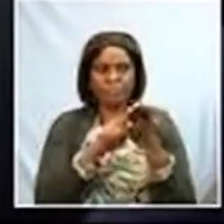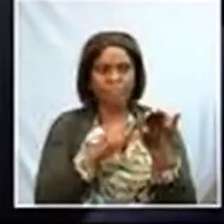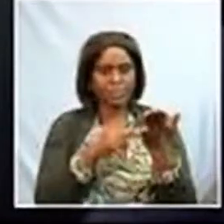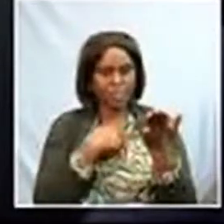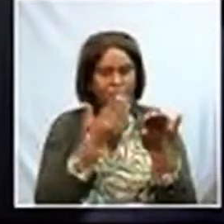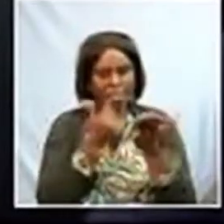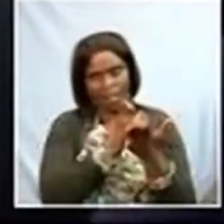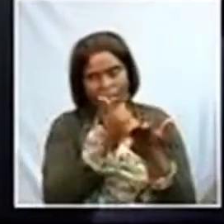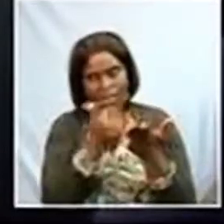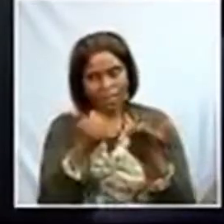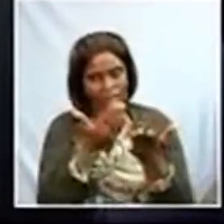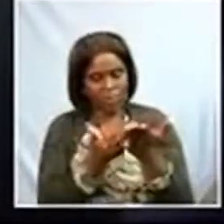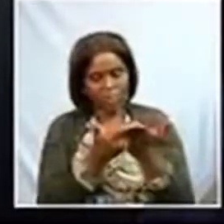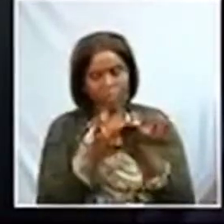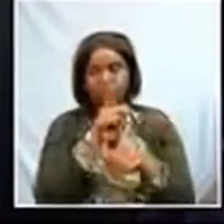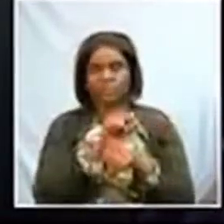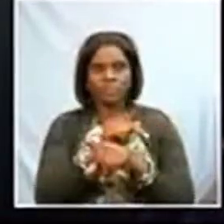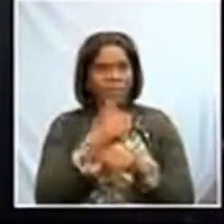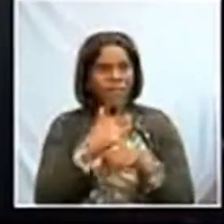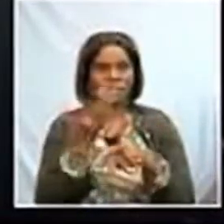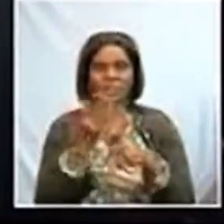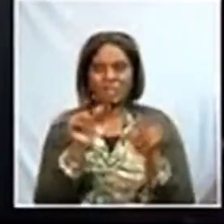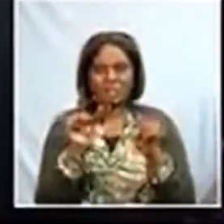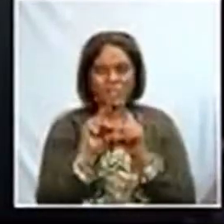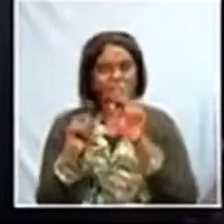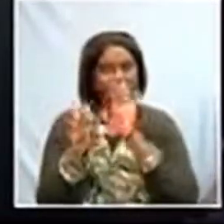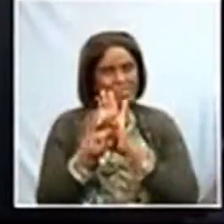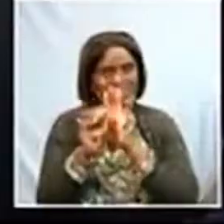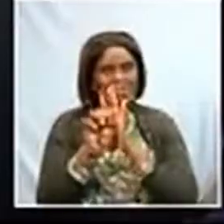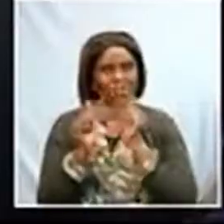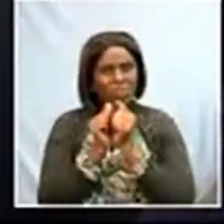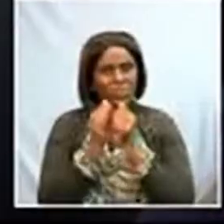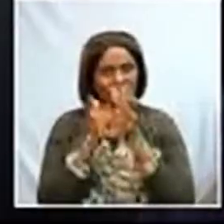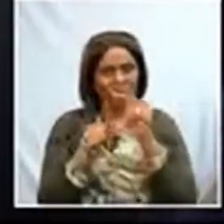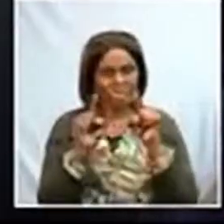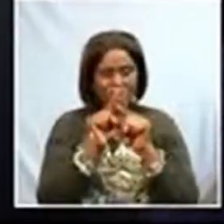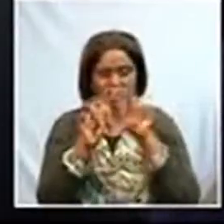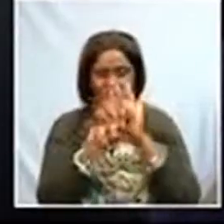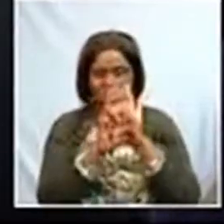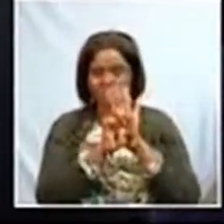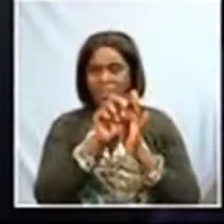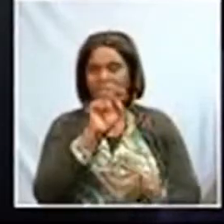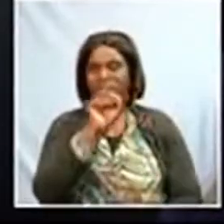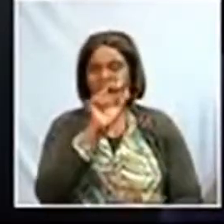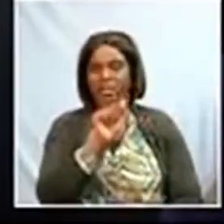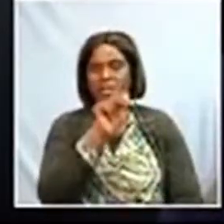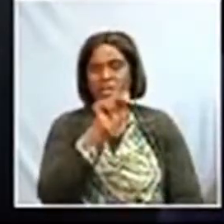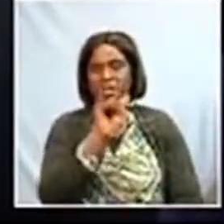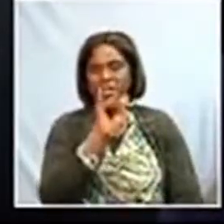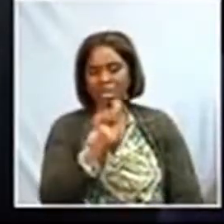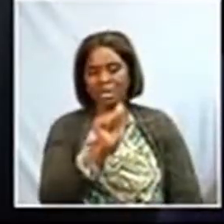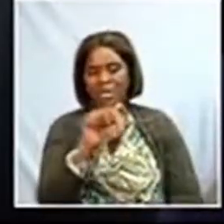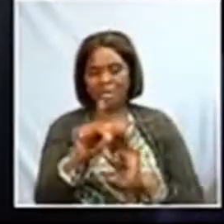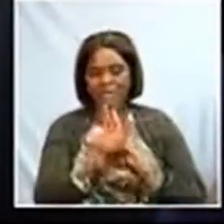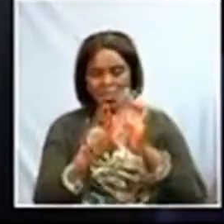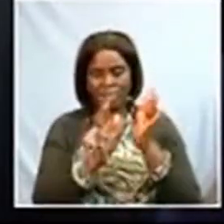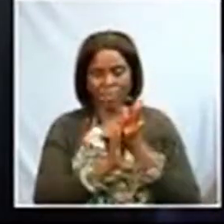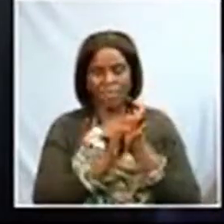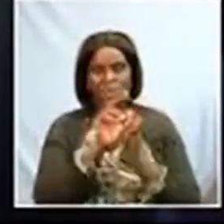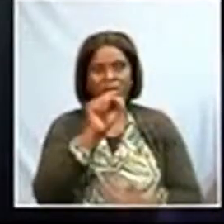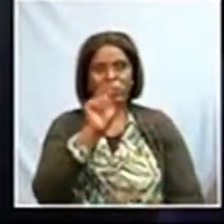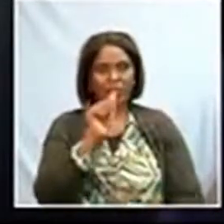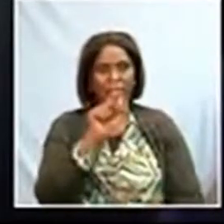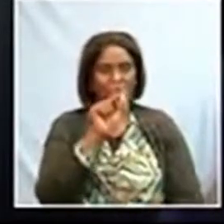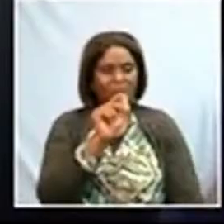of any of these projects. Just like what, just an example of Nakaya Primary School. Nakaya Primary